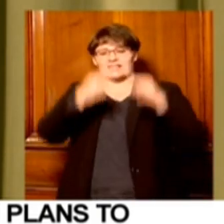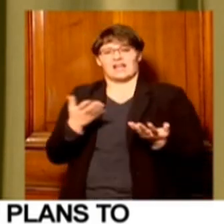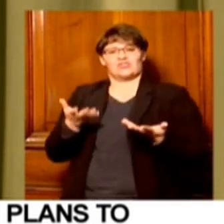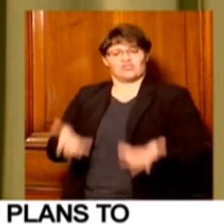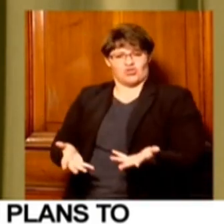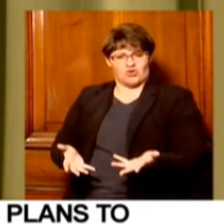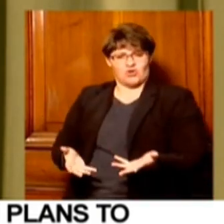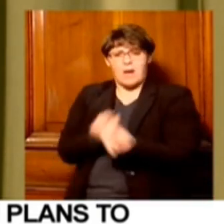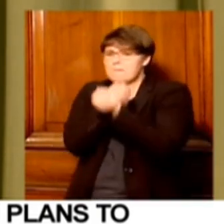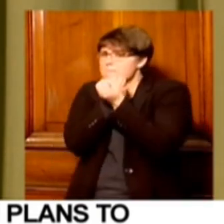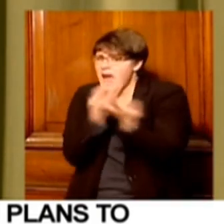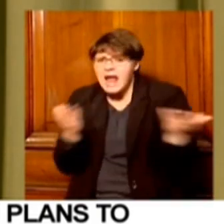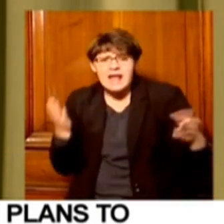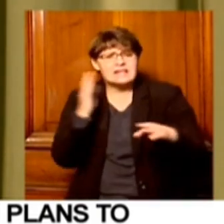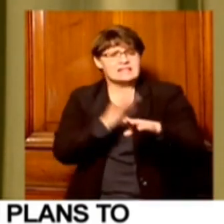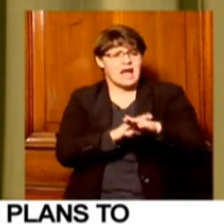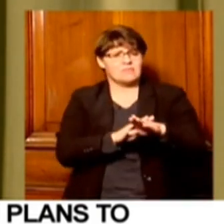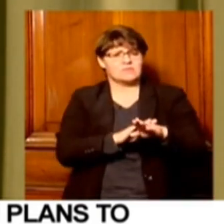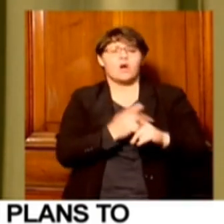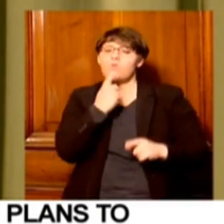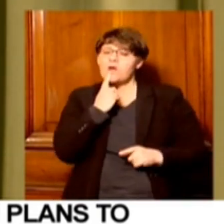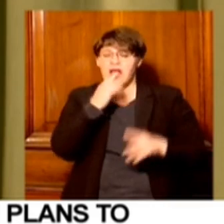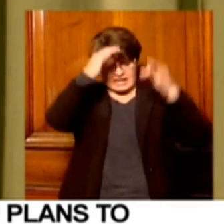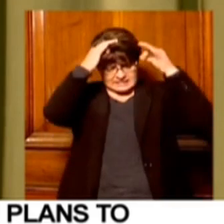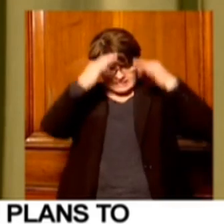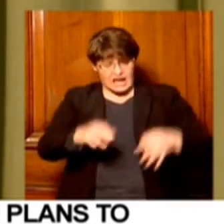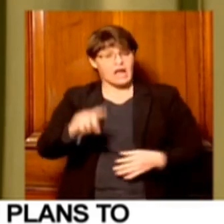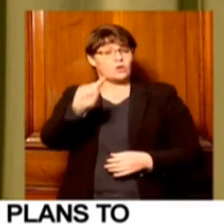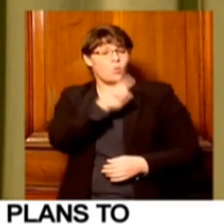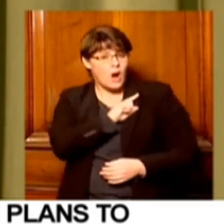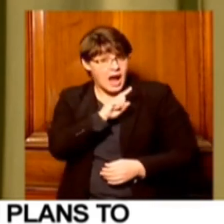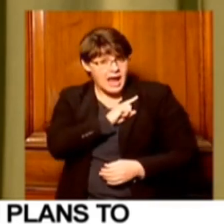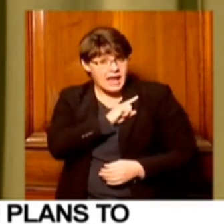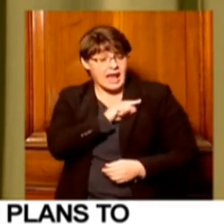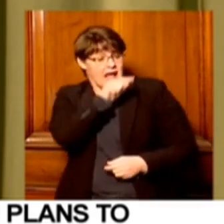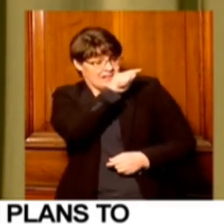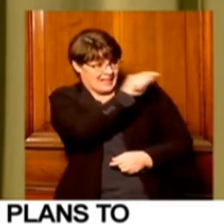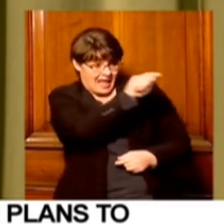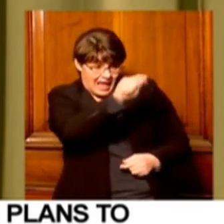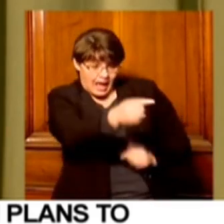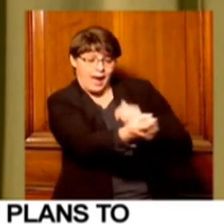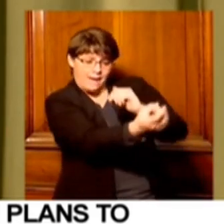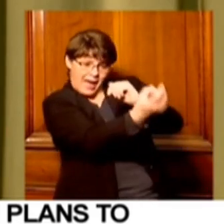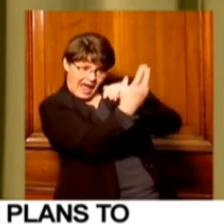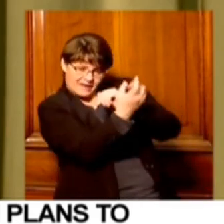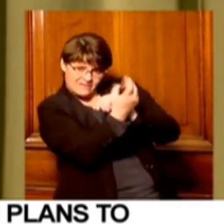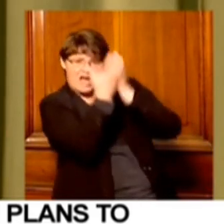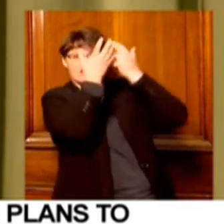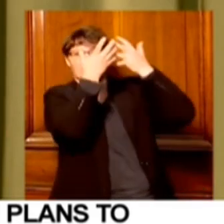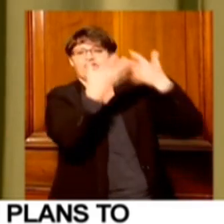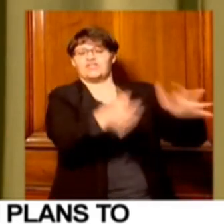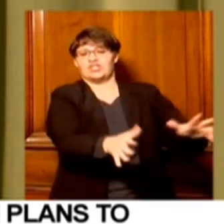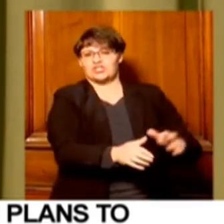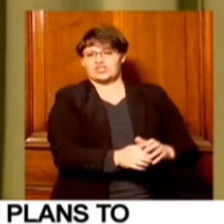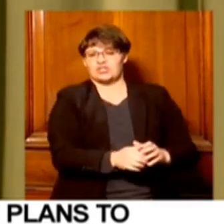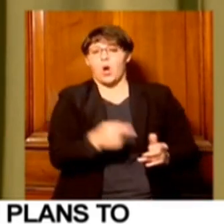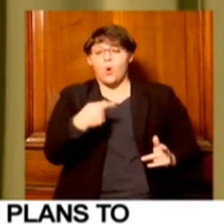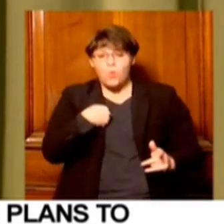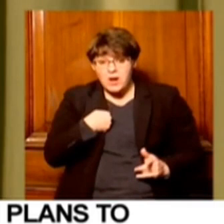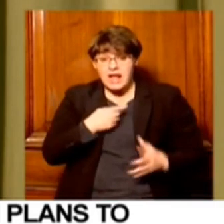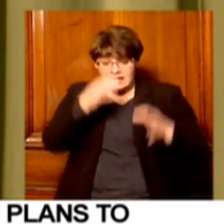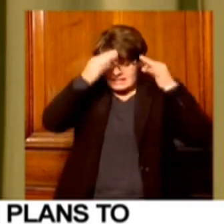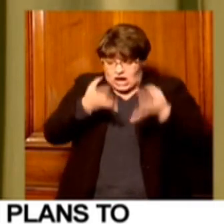many instances that we have taken these decisions on advice of professionals, on advice of